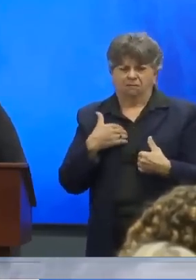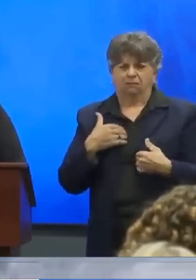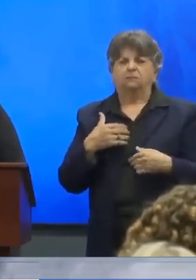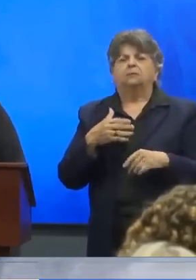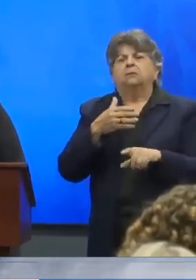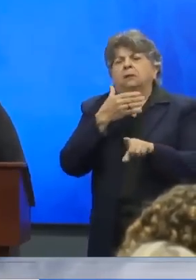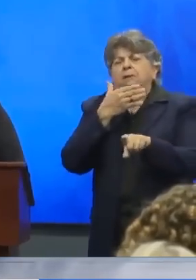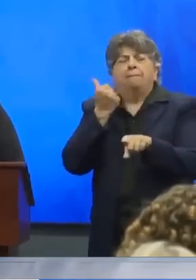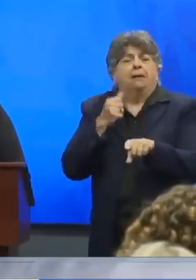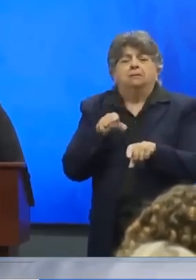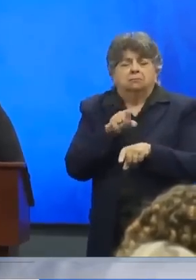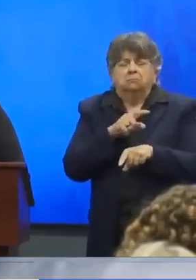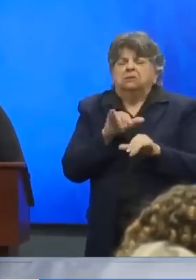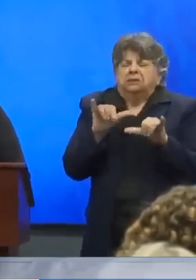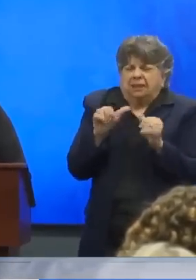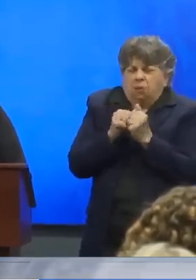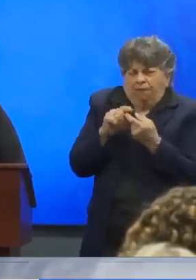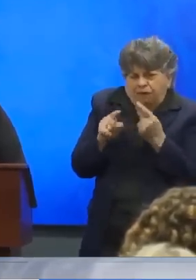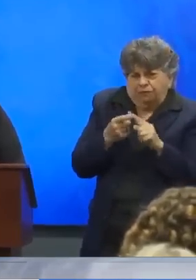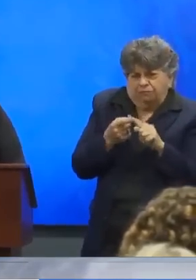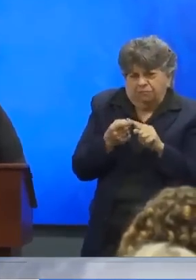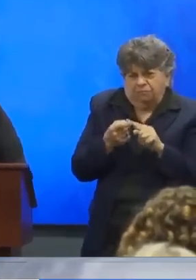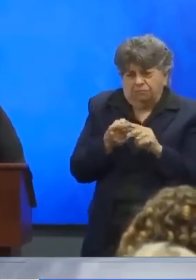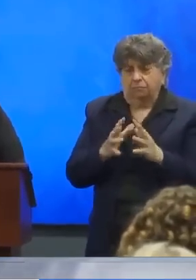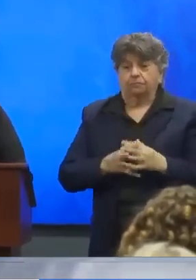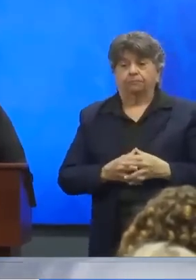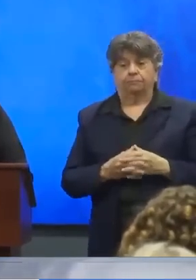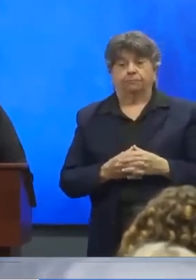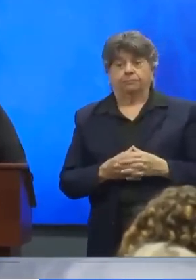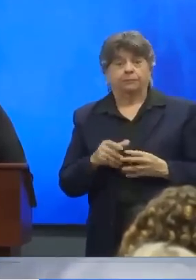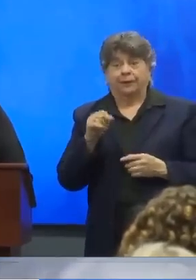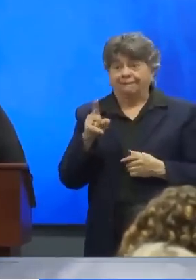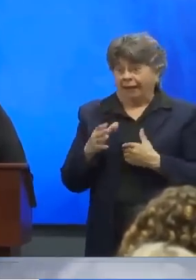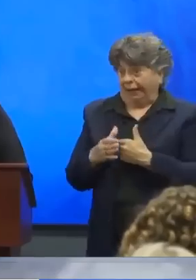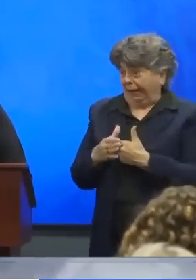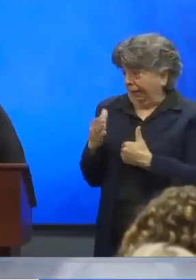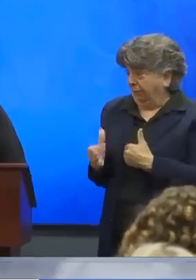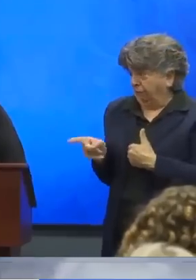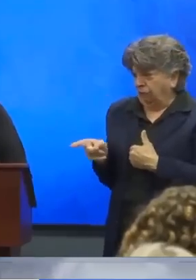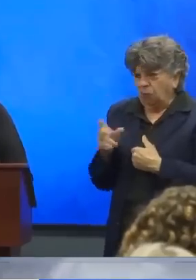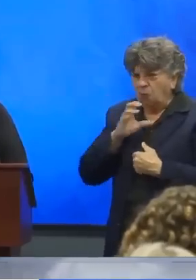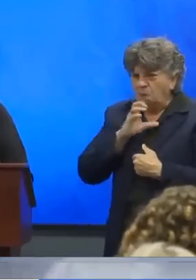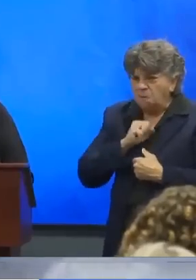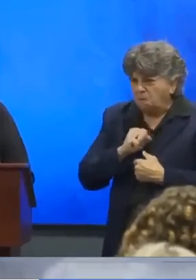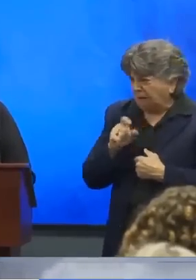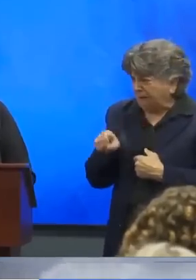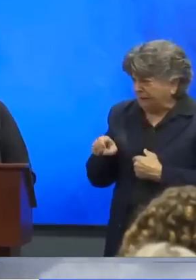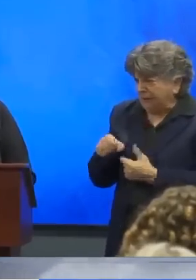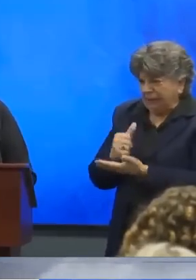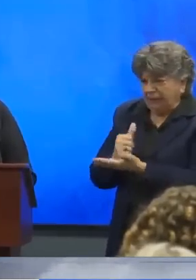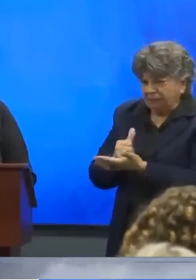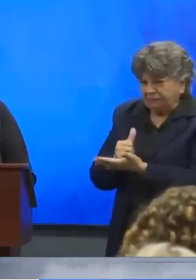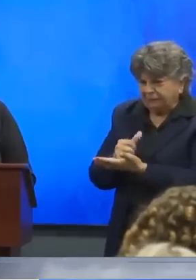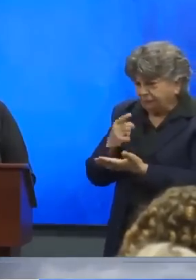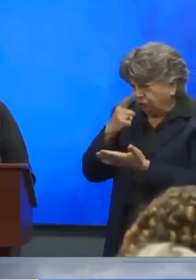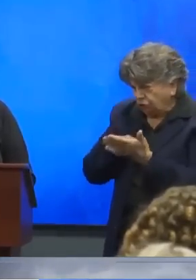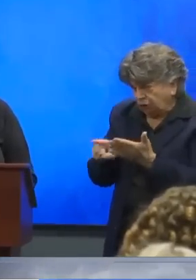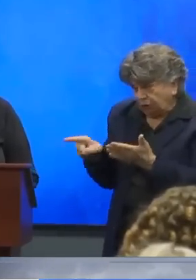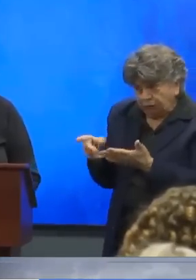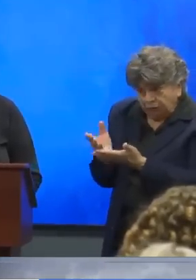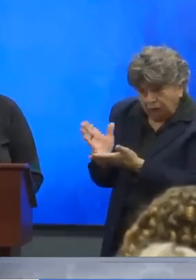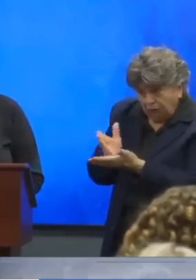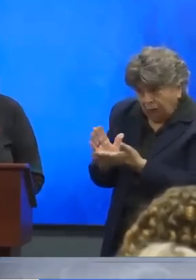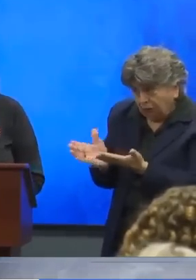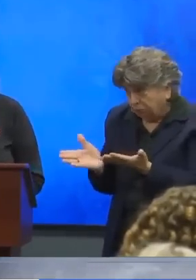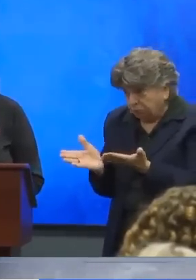elderly neighbors or neighbors that might need assistance just to make sure that they are prepared as well. If you can, include them in your hurricane